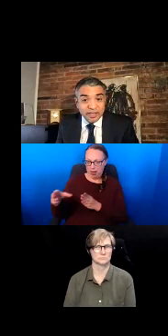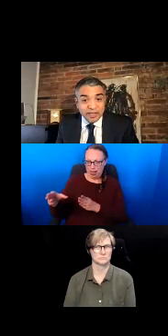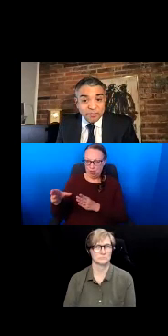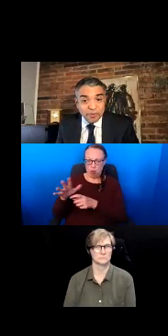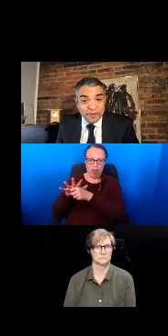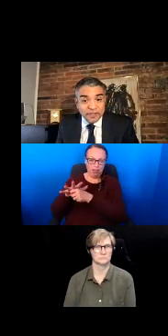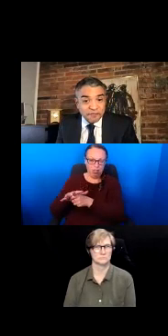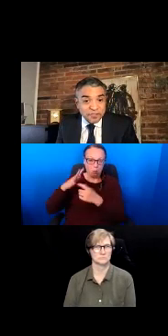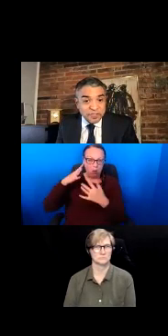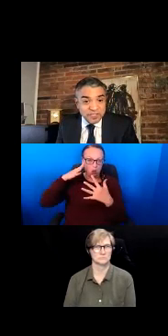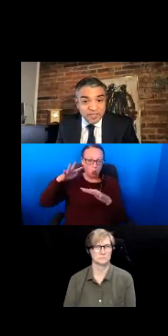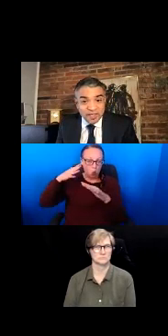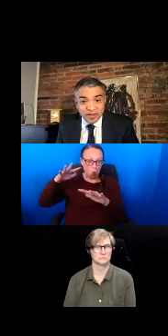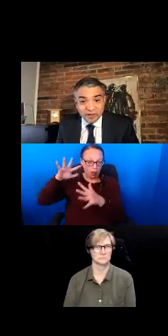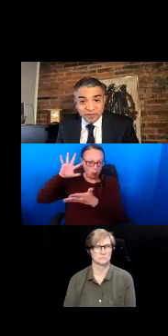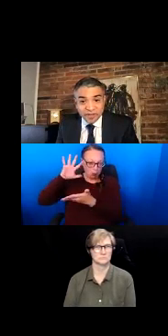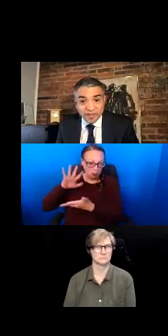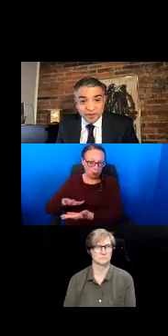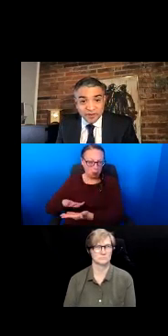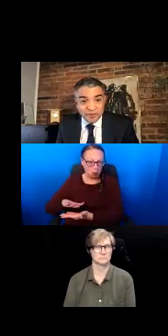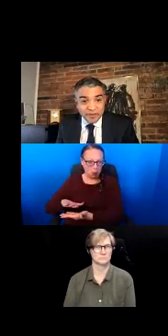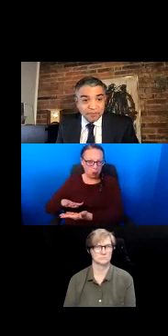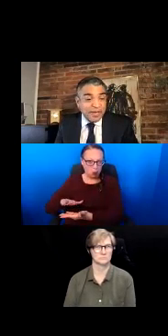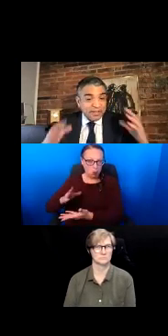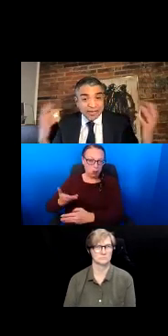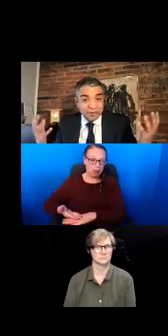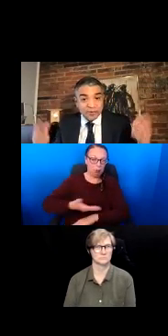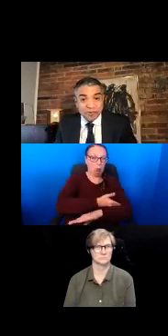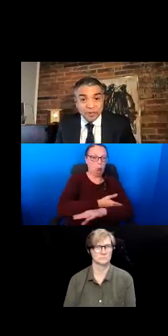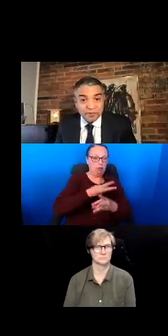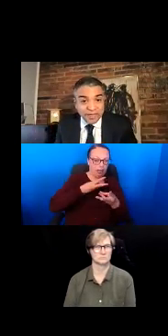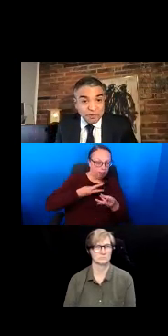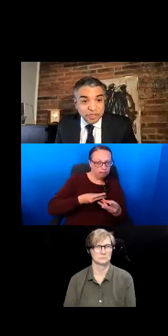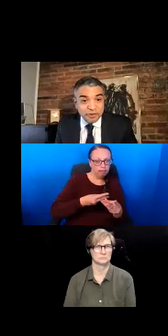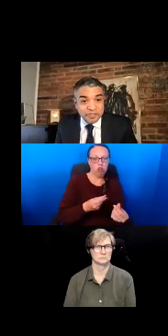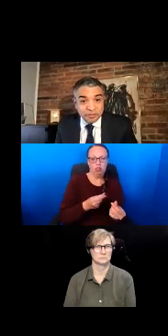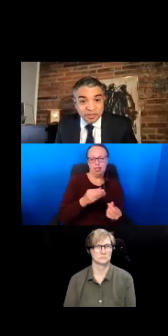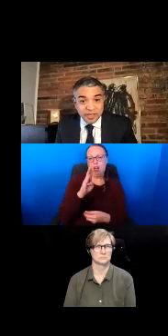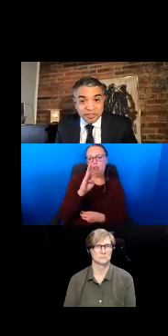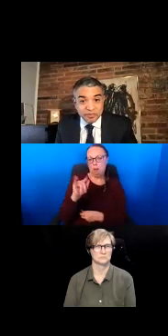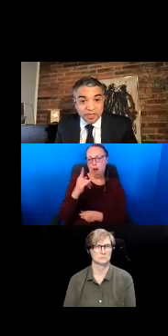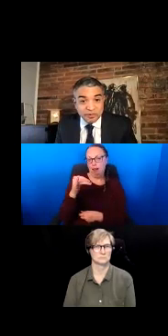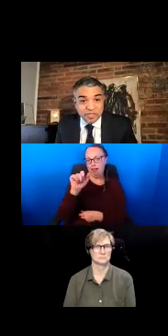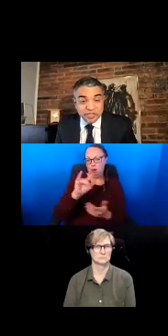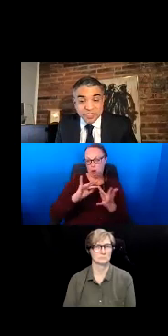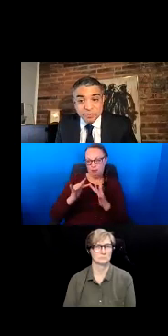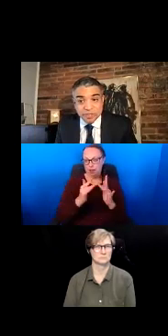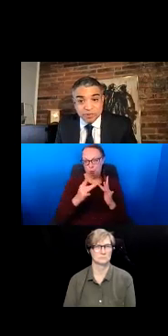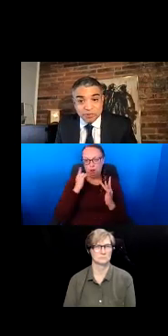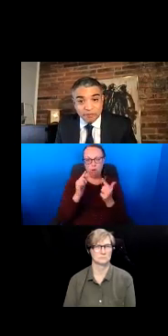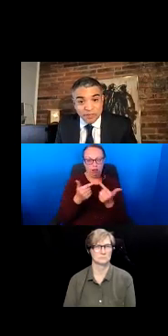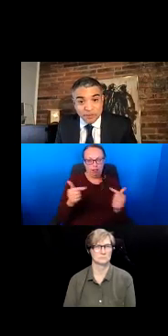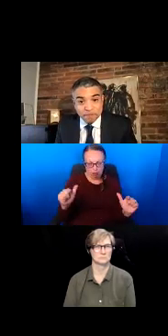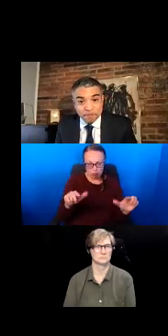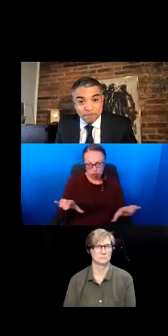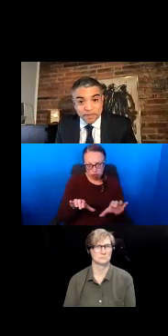and improving the efficiency of a bilateral network of language areas that were engaged for language tasks in these patients